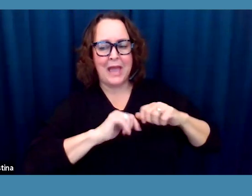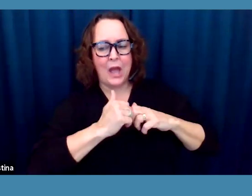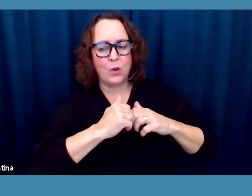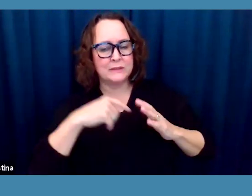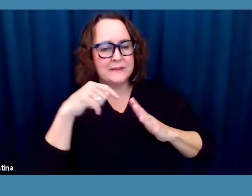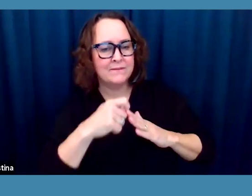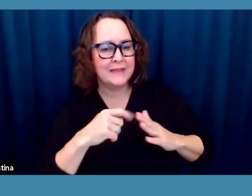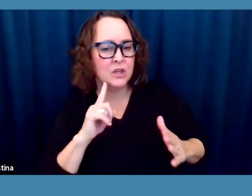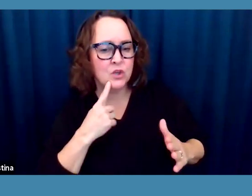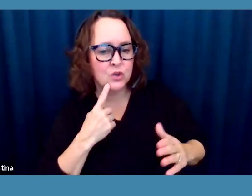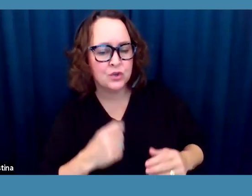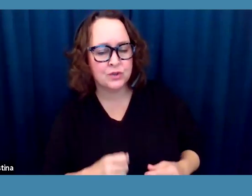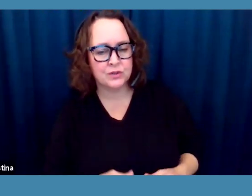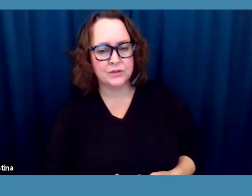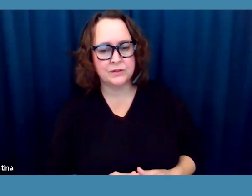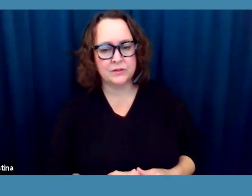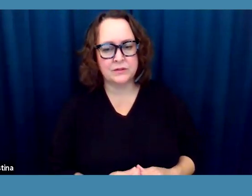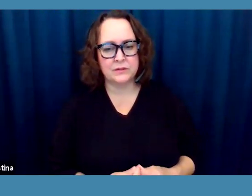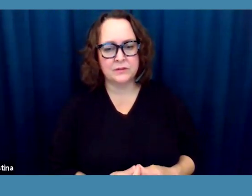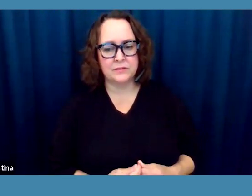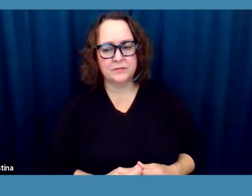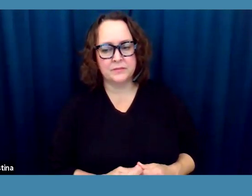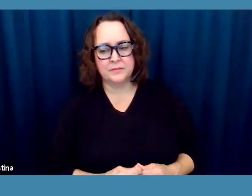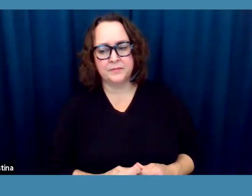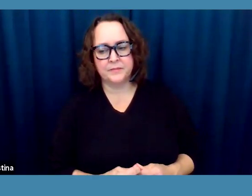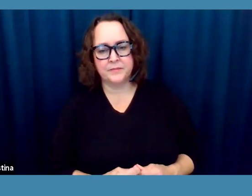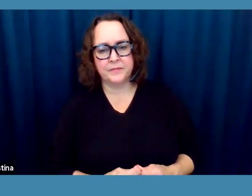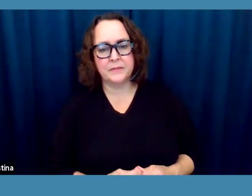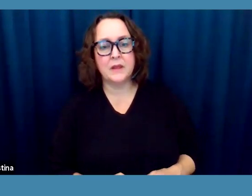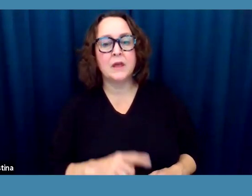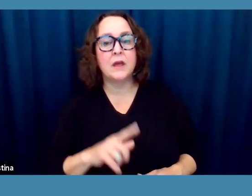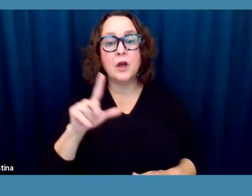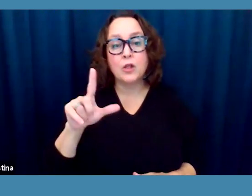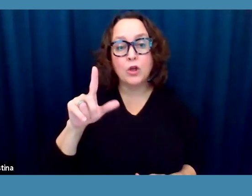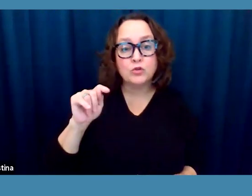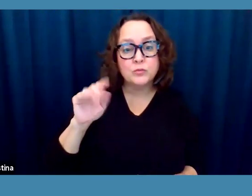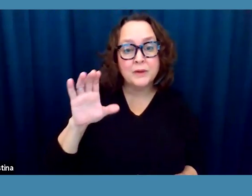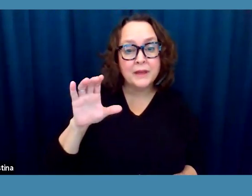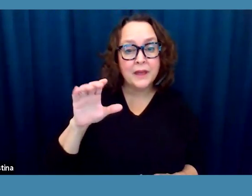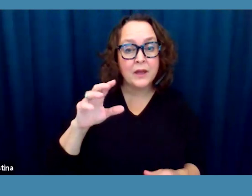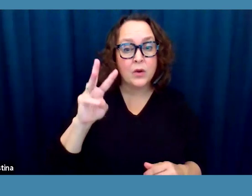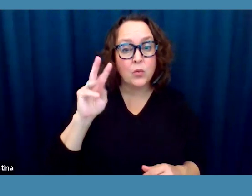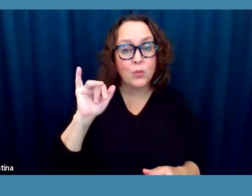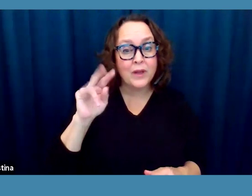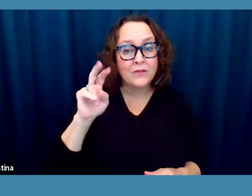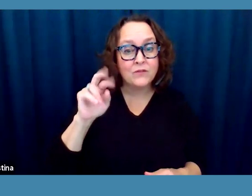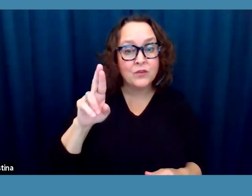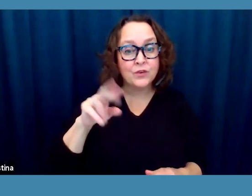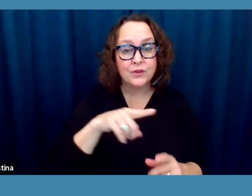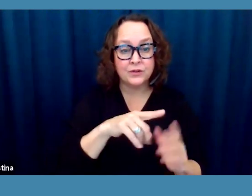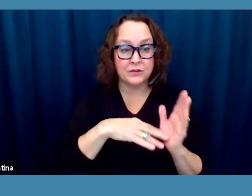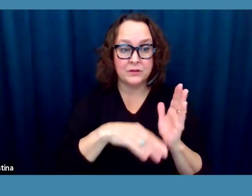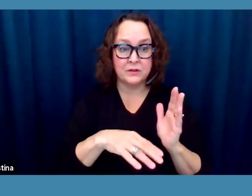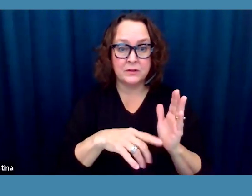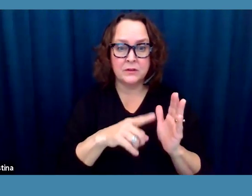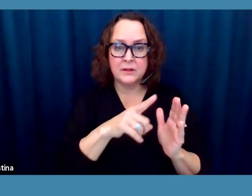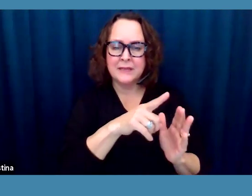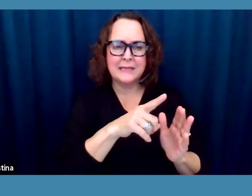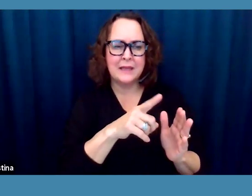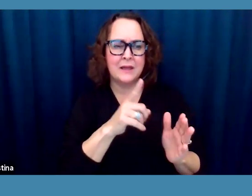to be eligible for the developmental disabilities waiver. The long-term care waiver is not attached to